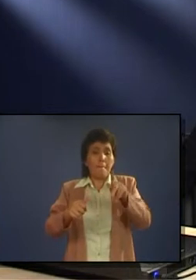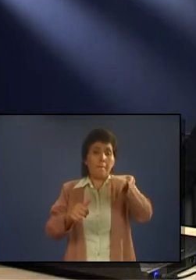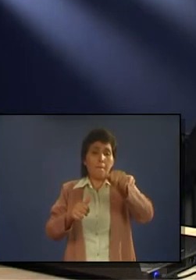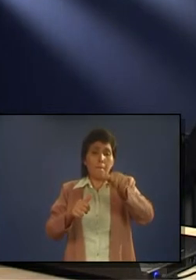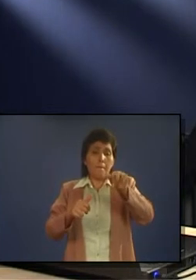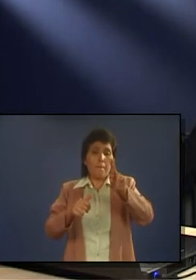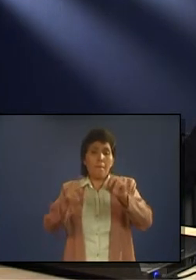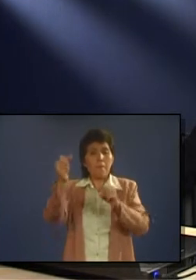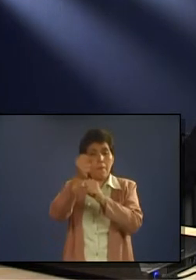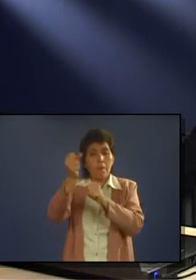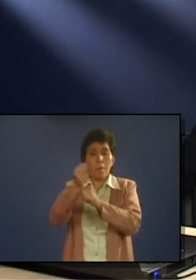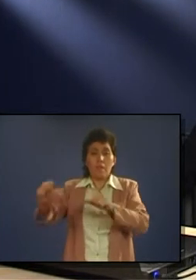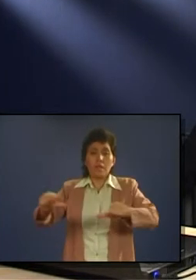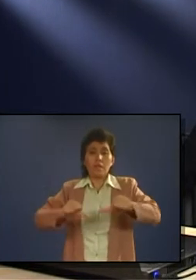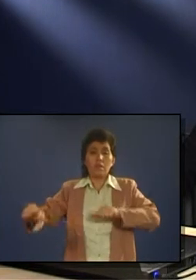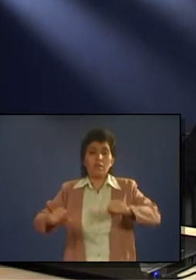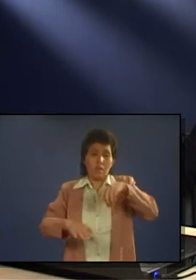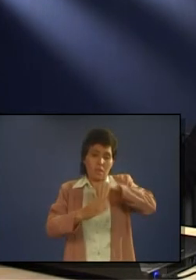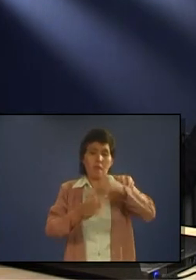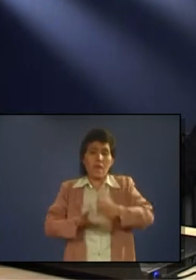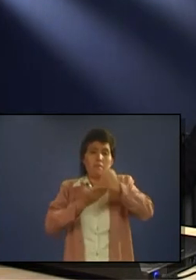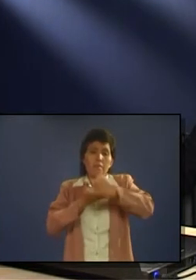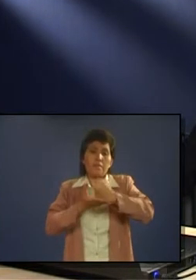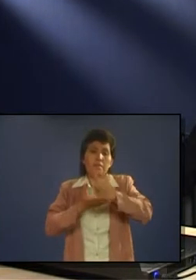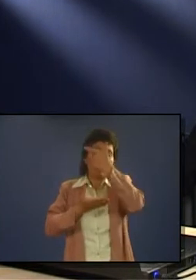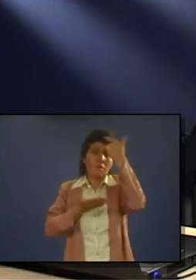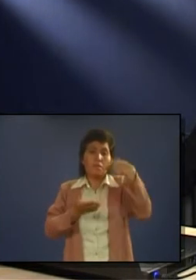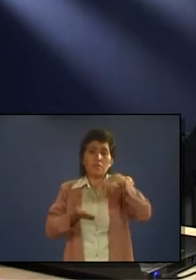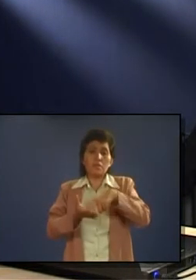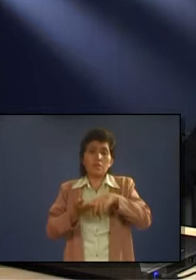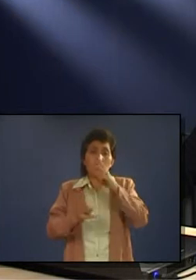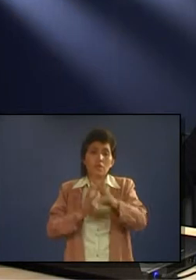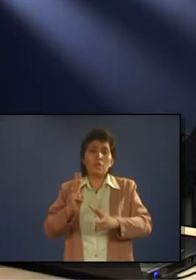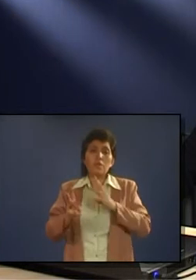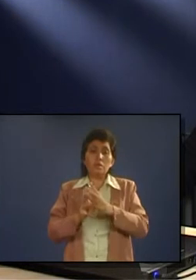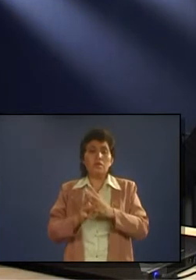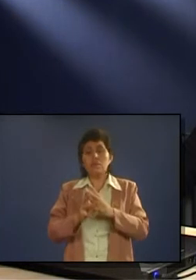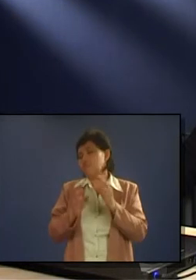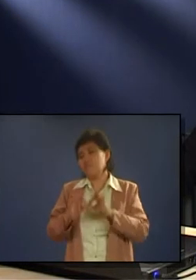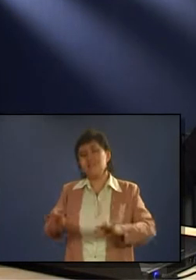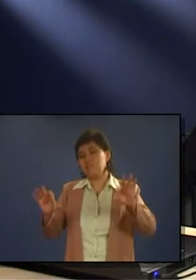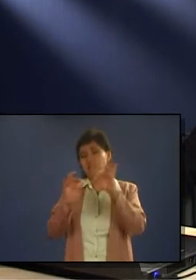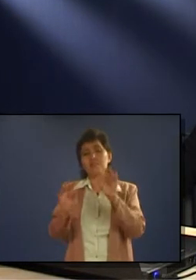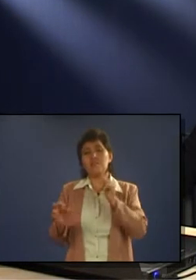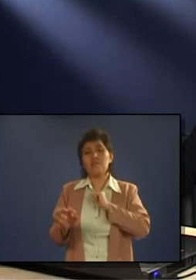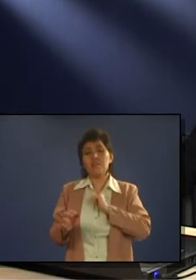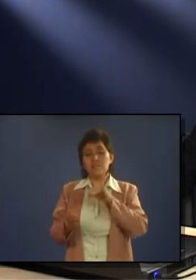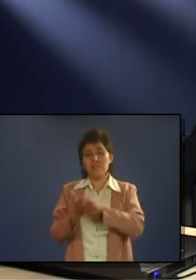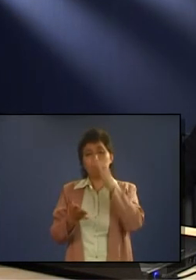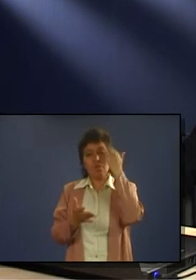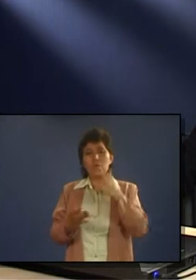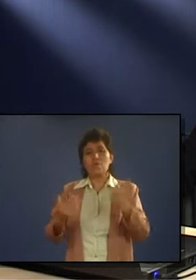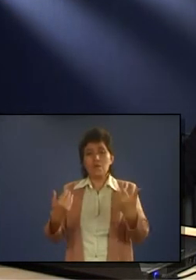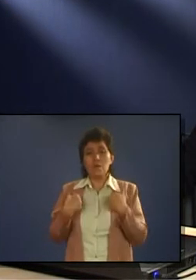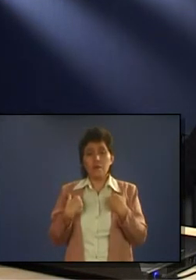step in helping. I mean, because this world is selfish enough, I would say, that's why